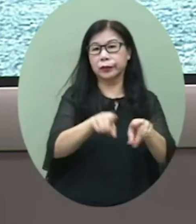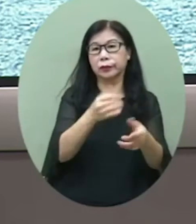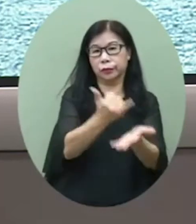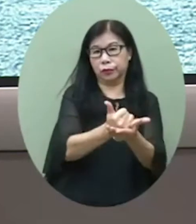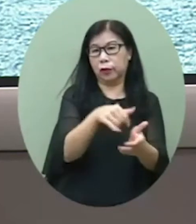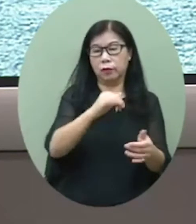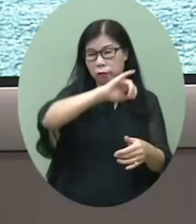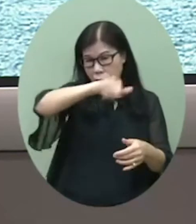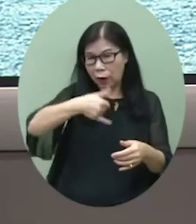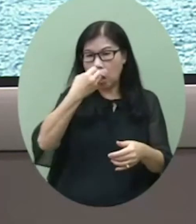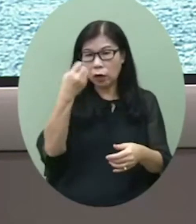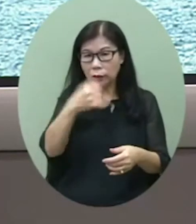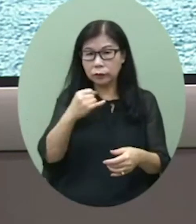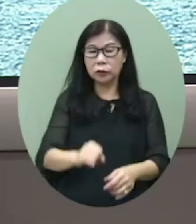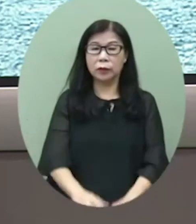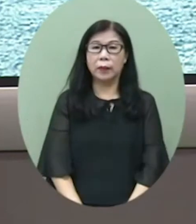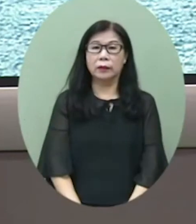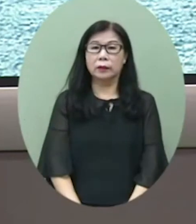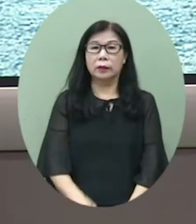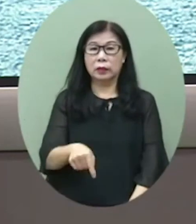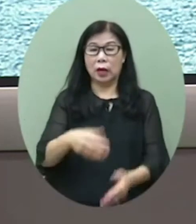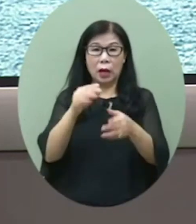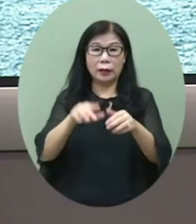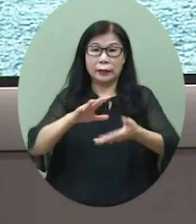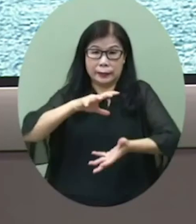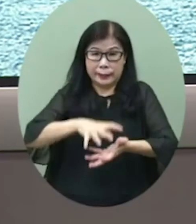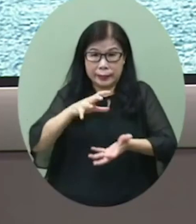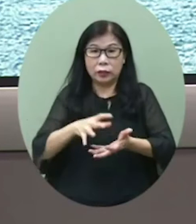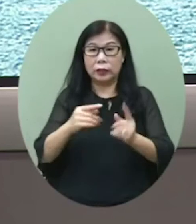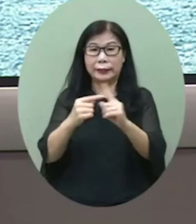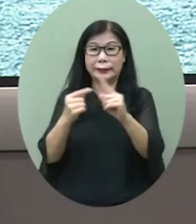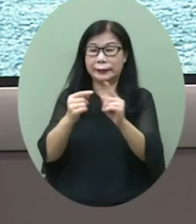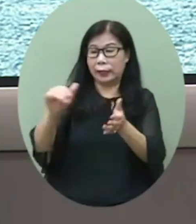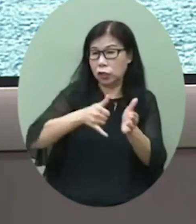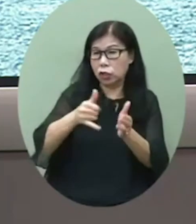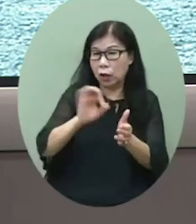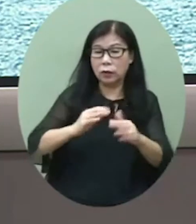believe there are still many Hong Kong residents stranded on the mainland and overseas.